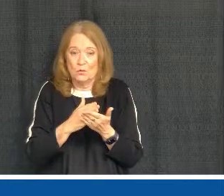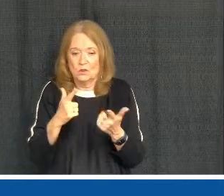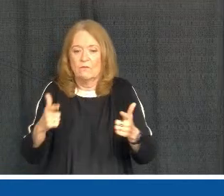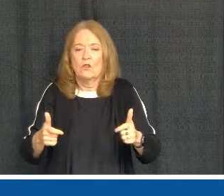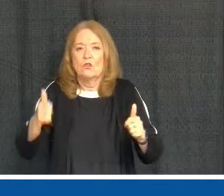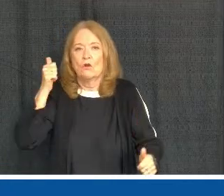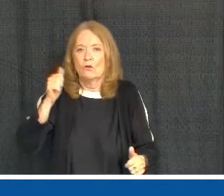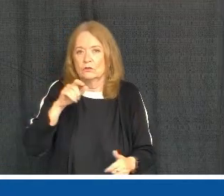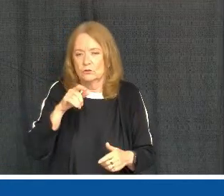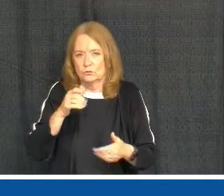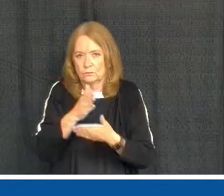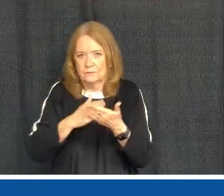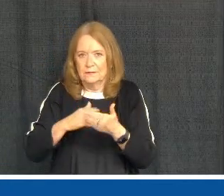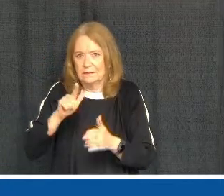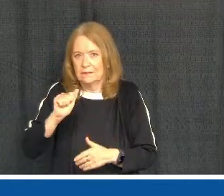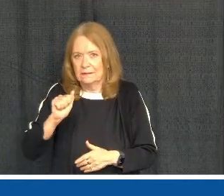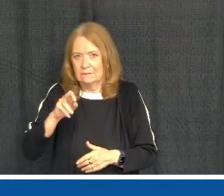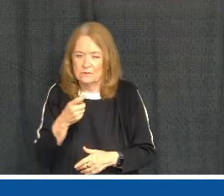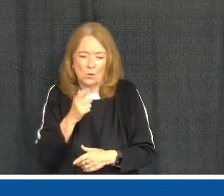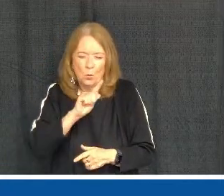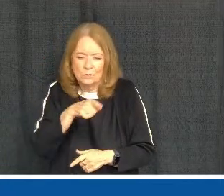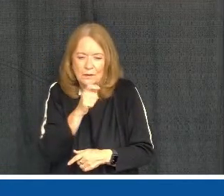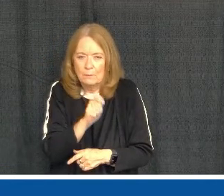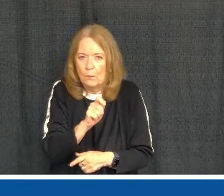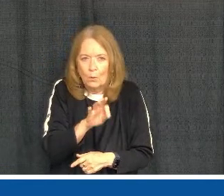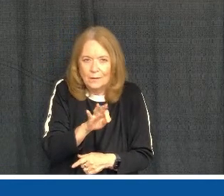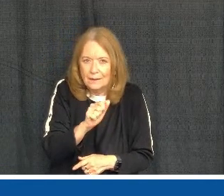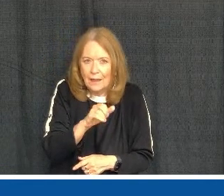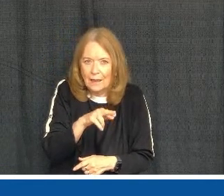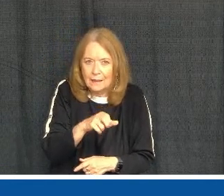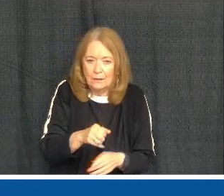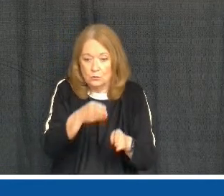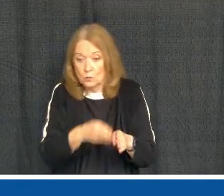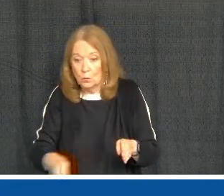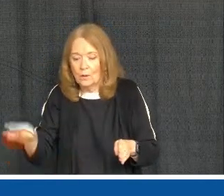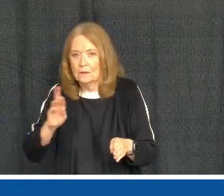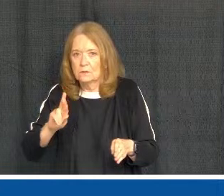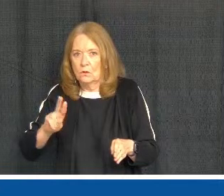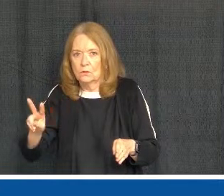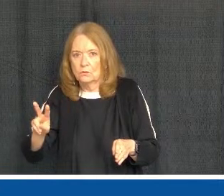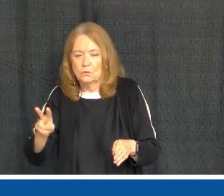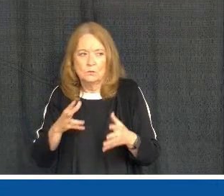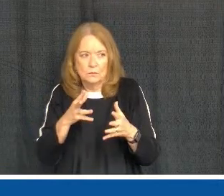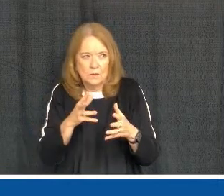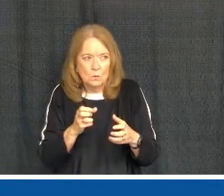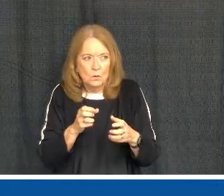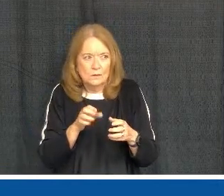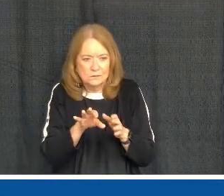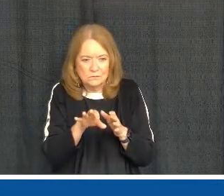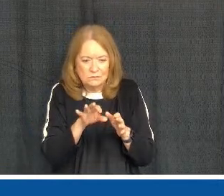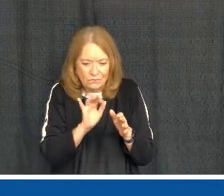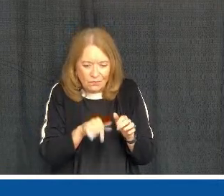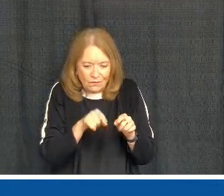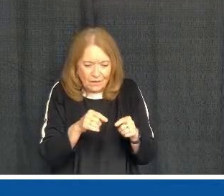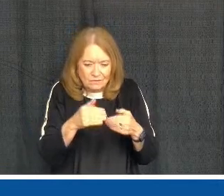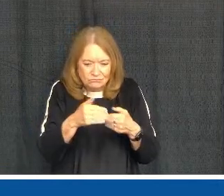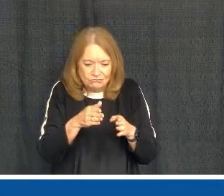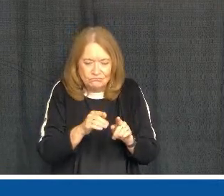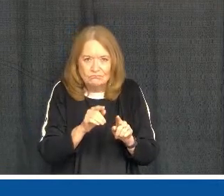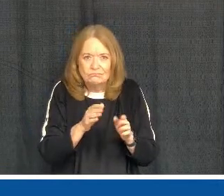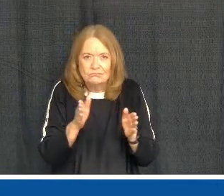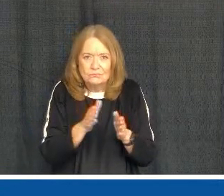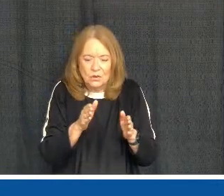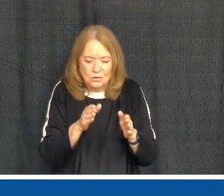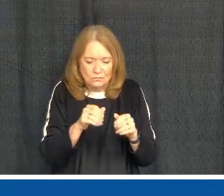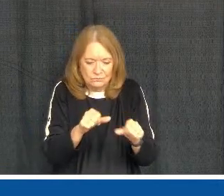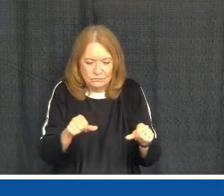tract of land, so it's only 0.9 acres. The rest remains R2. You can kind of make it out here. It goes north and south, has a